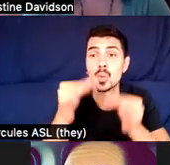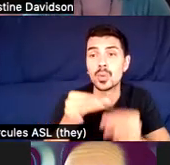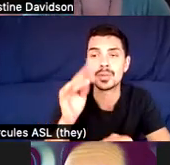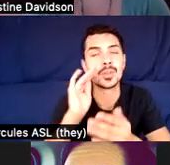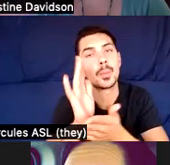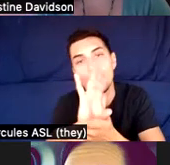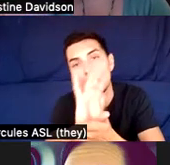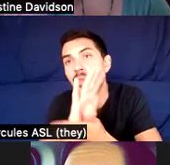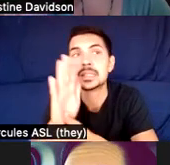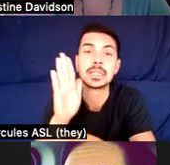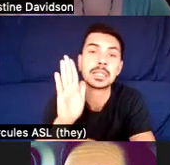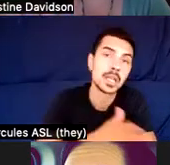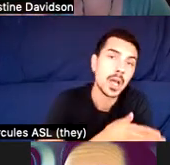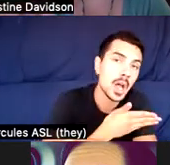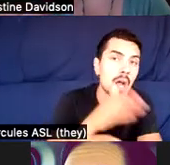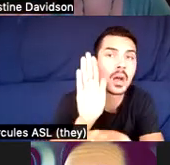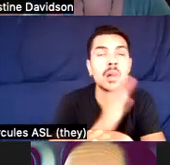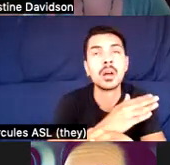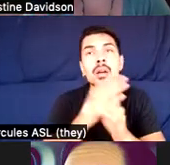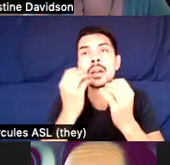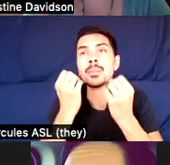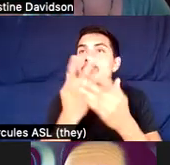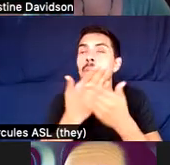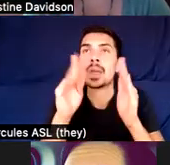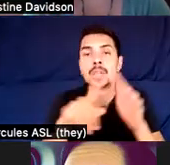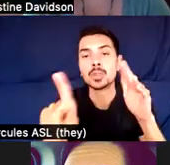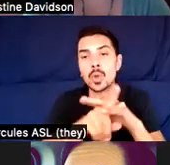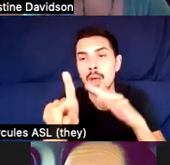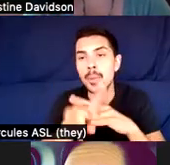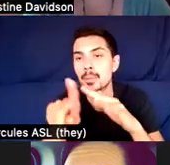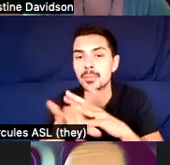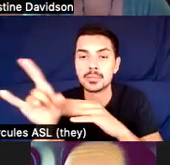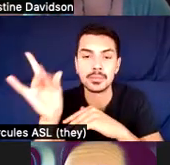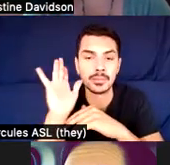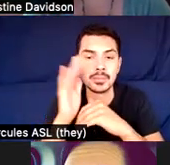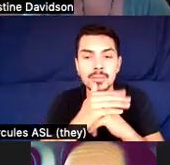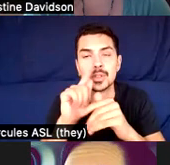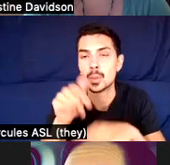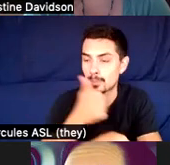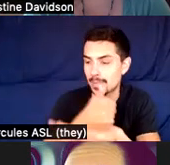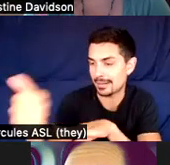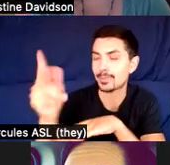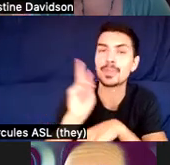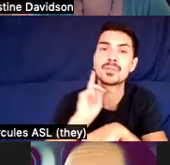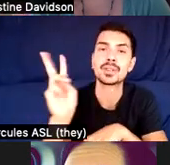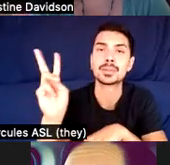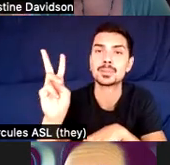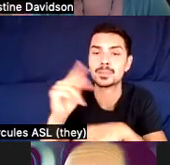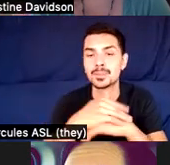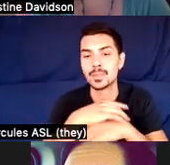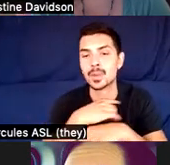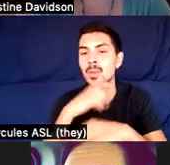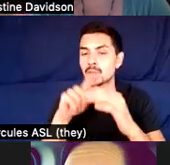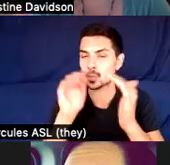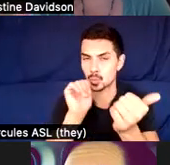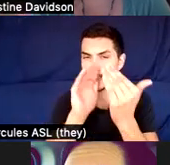and the songs and all the ways that it shows up to blame the victim, right? So making sure that we're kind of addressing that